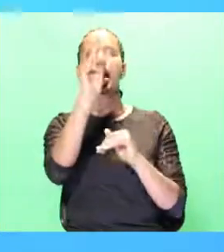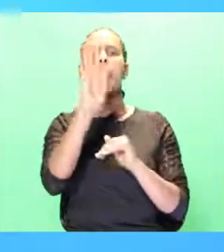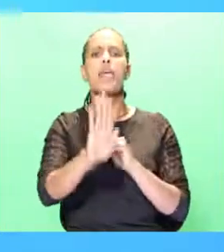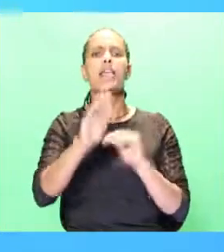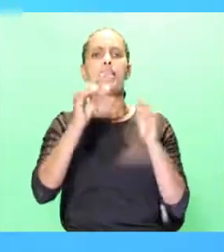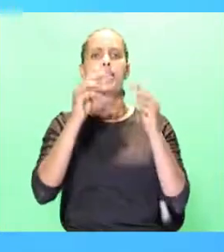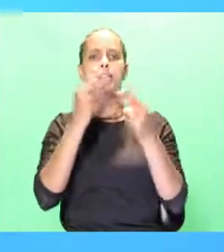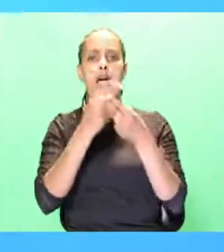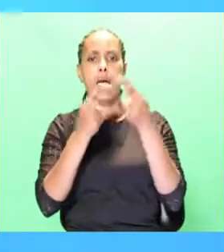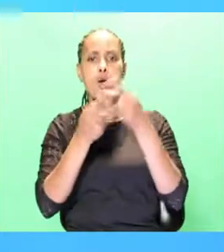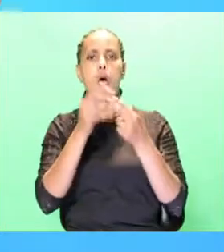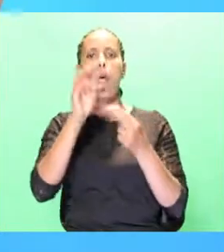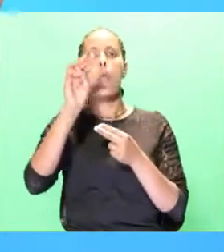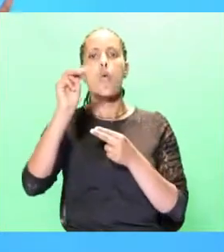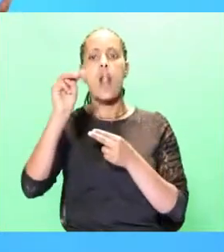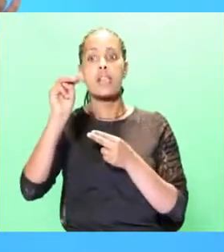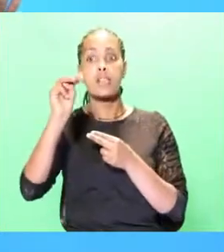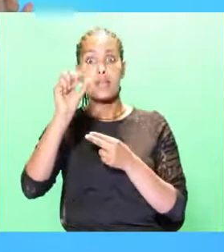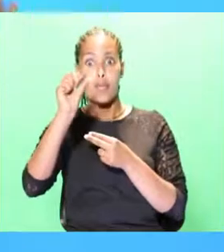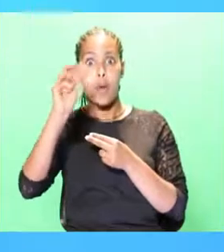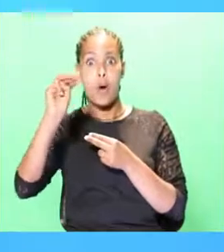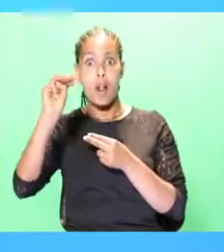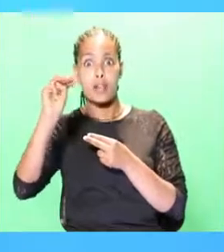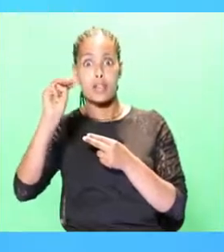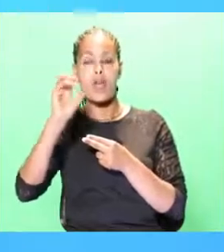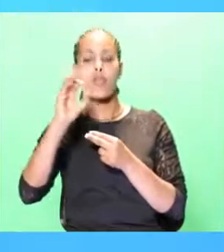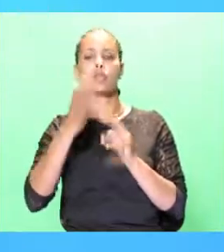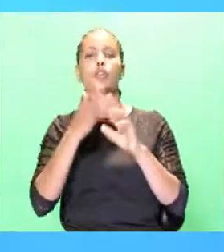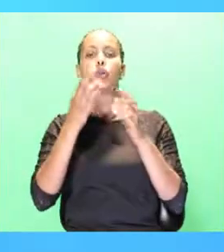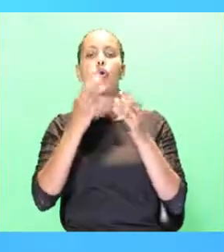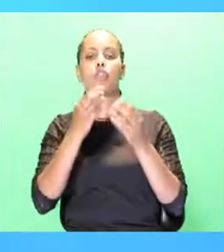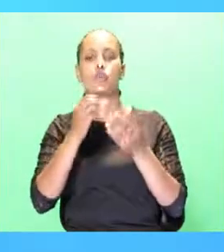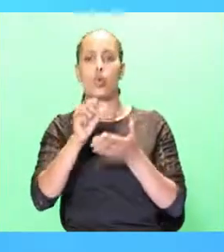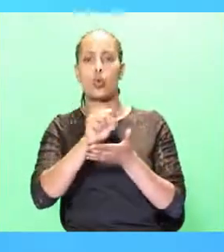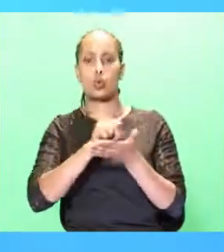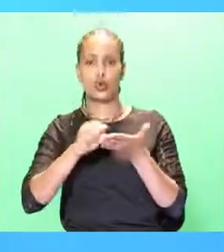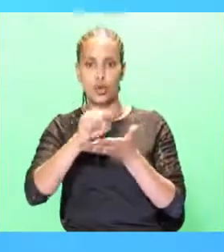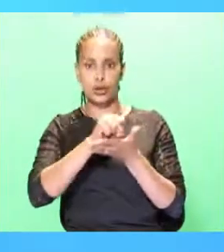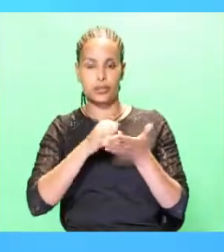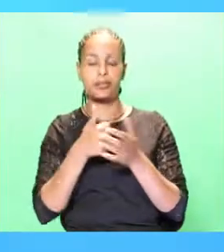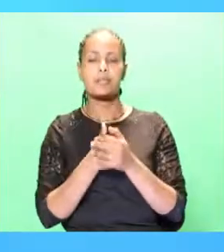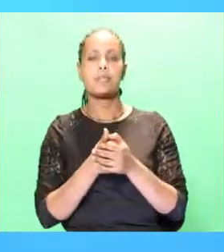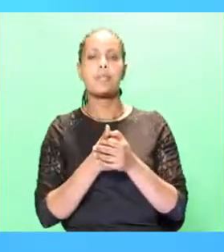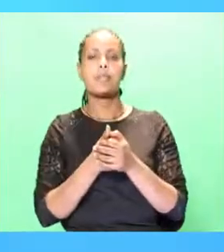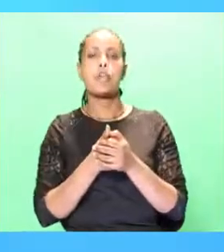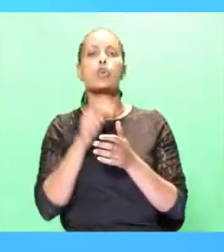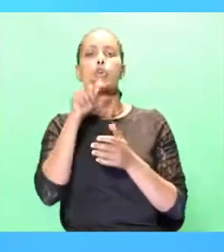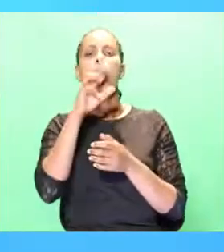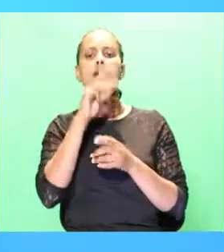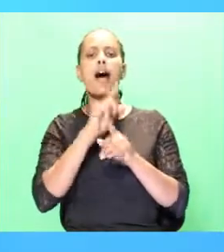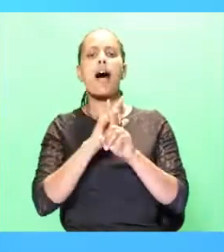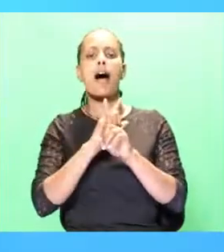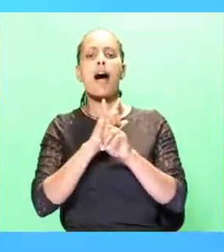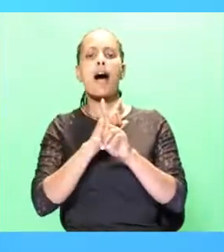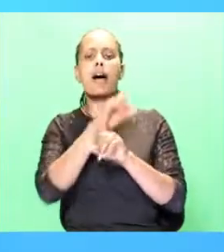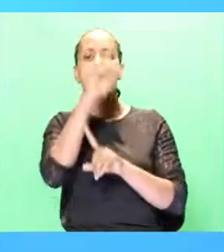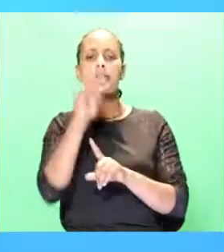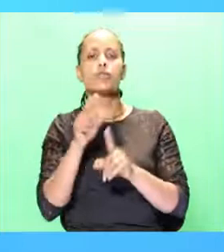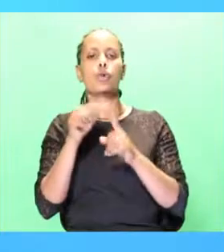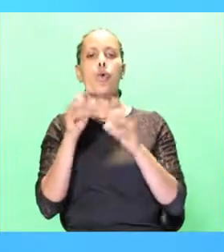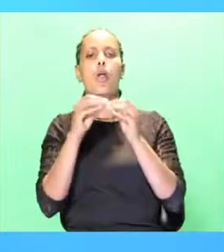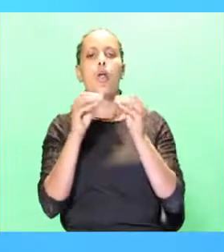times molality of the solution. Kb times molality of the solution. You are asked to